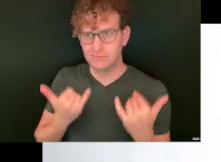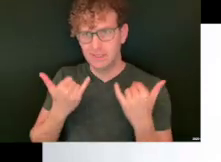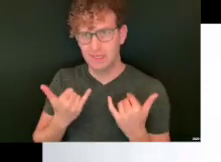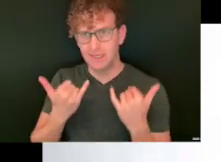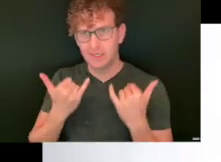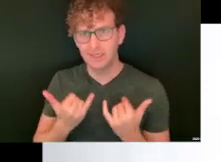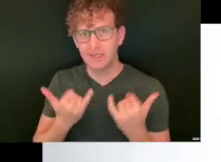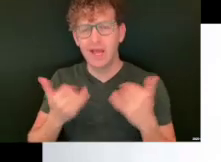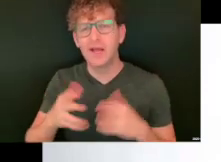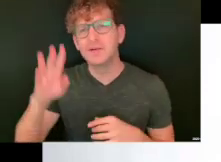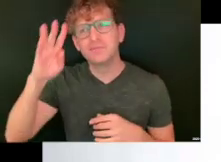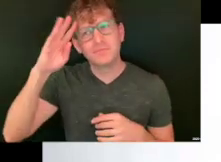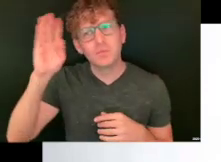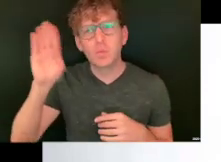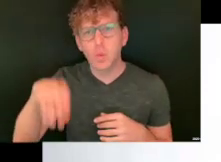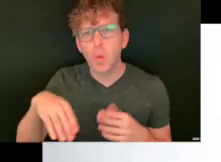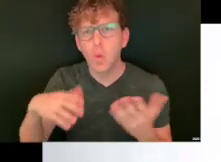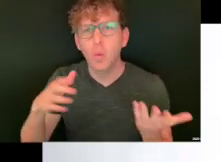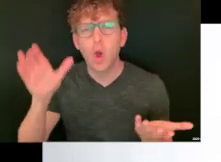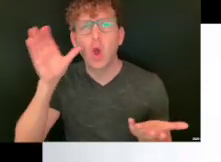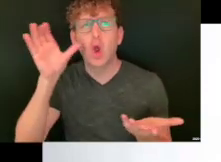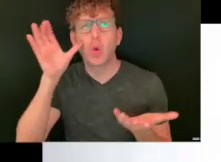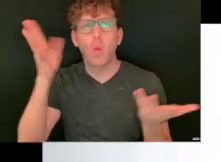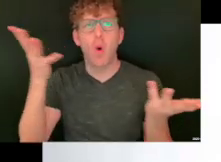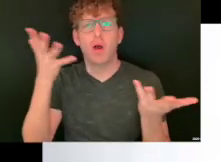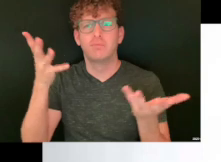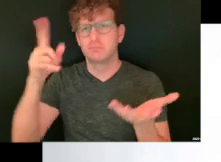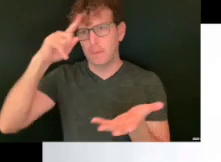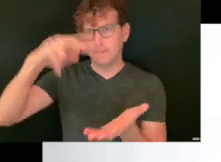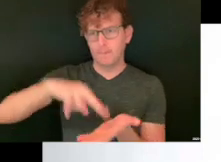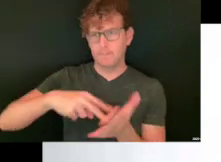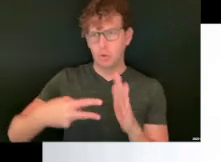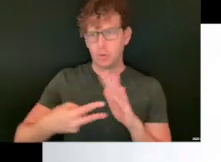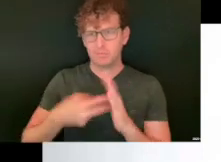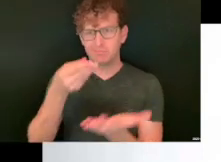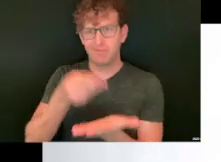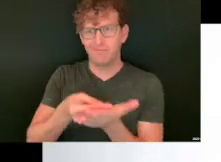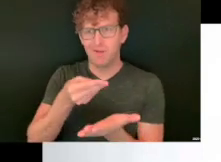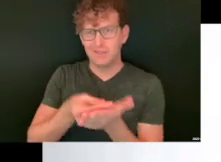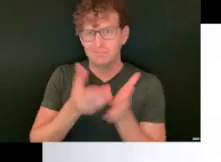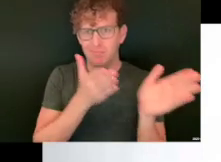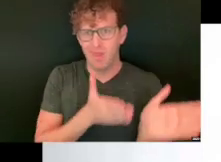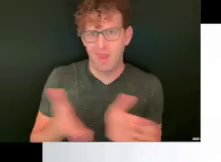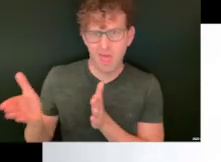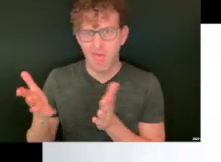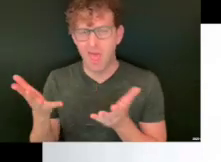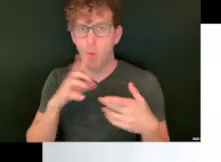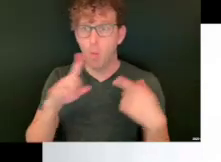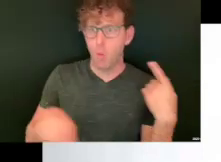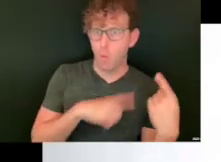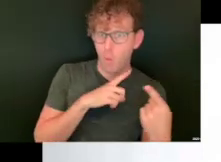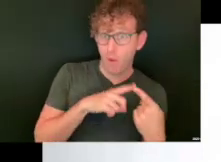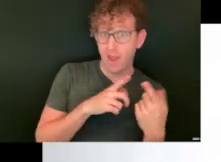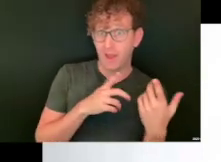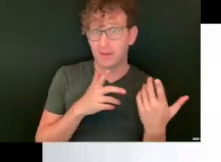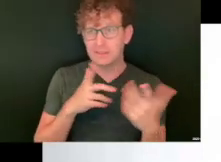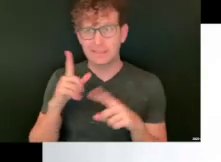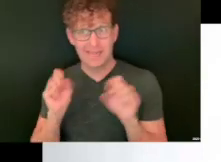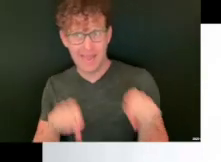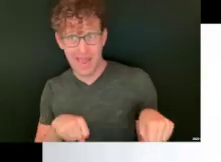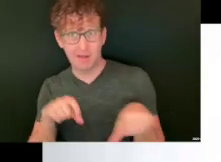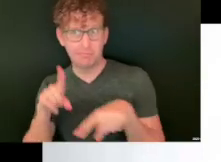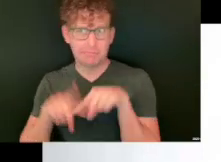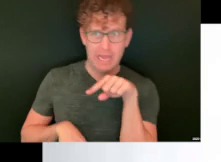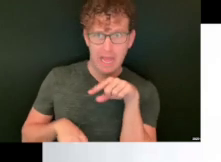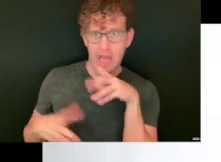development timelines, some of the different time constraints that we have that often are out of our control. And we